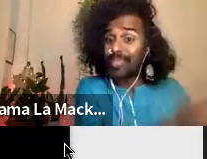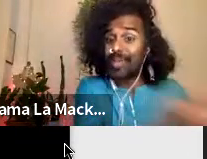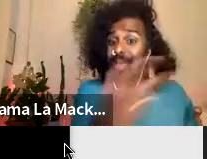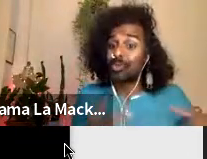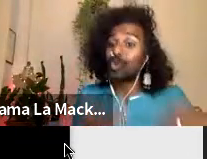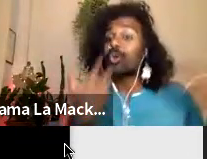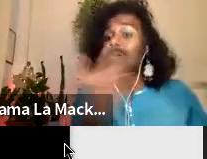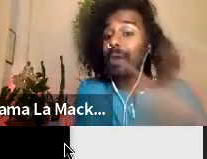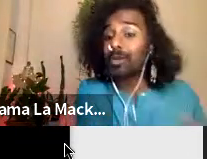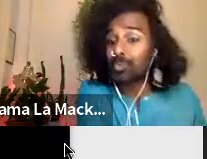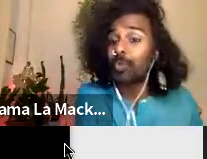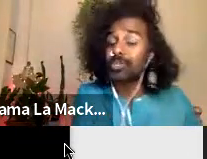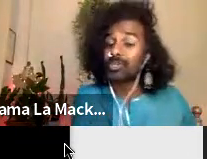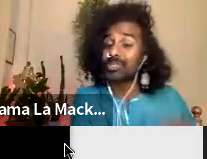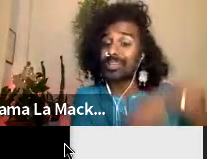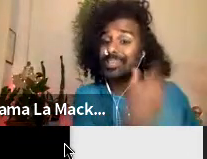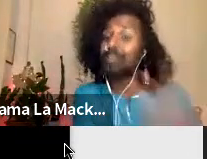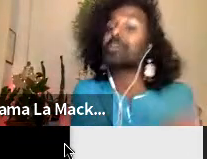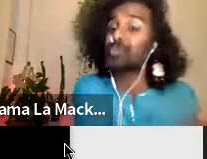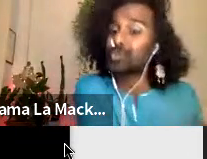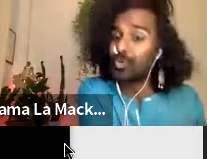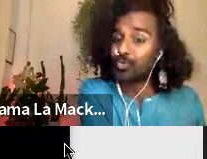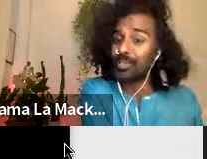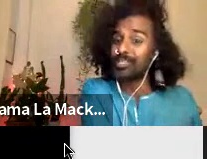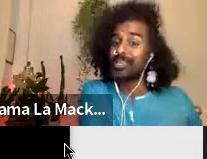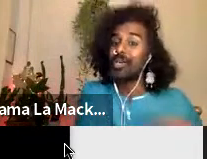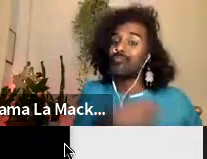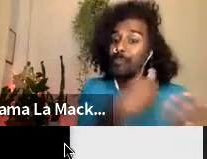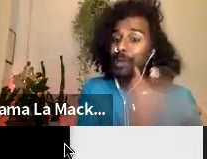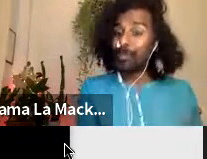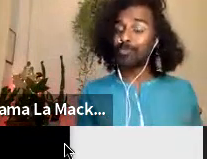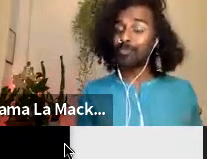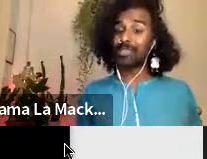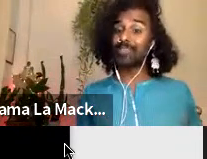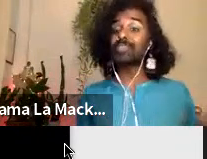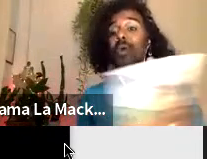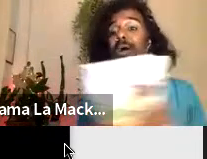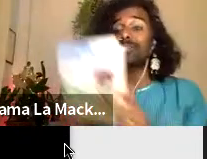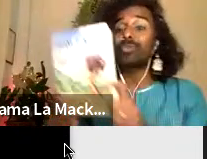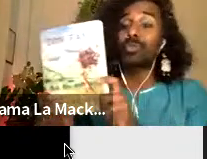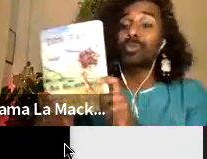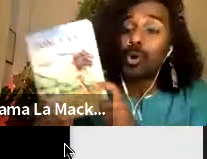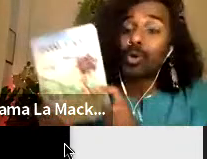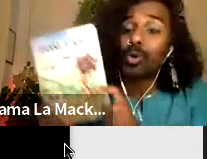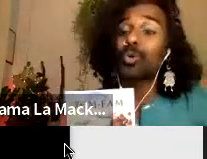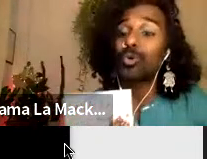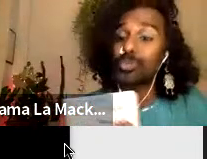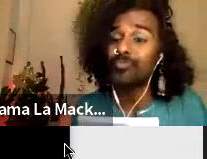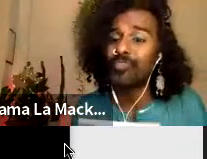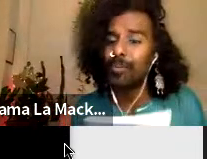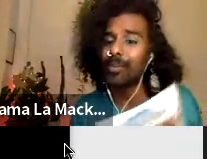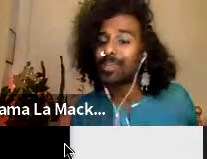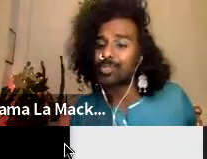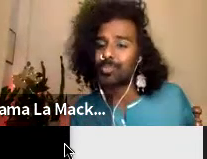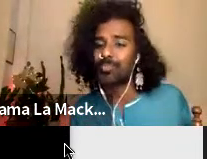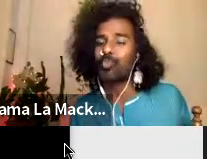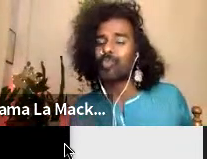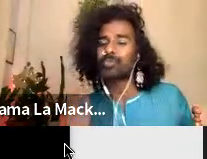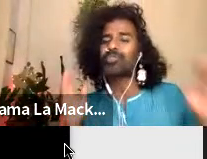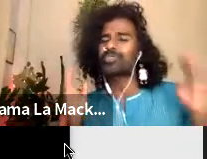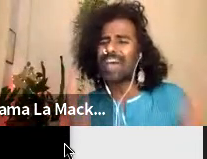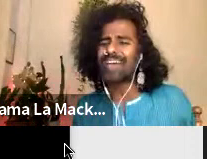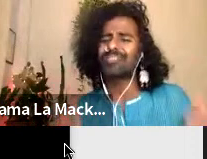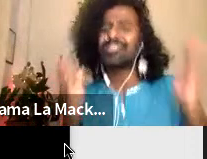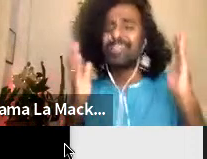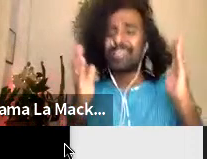history and the going back to Mauritius and hearing the stories from my parents. And that's why the book is called Zone Femme. Like it's a,